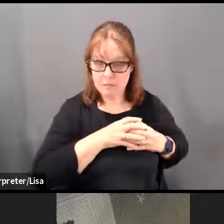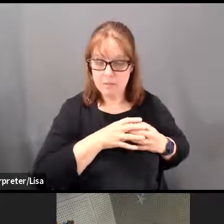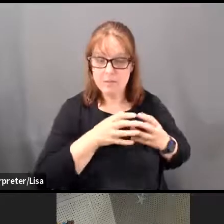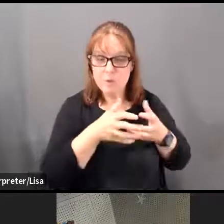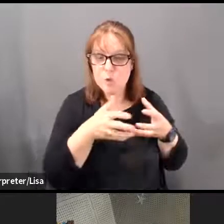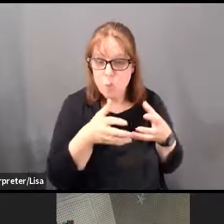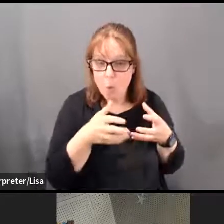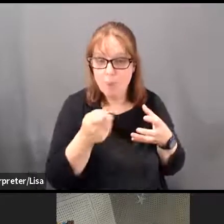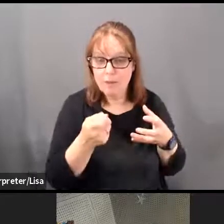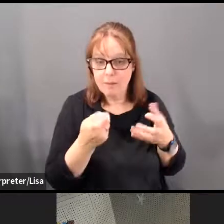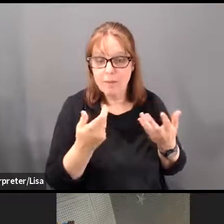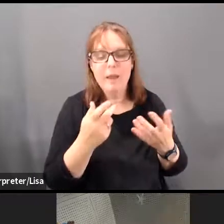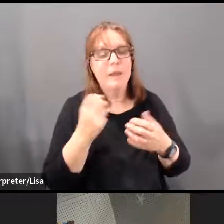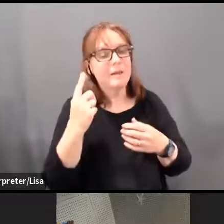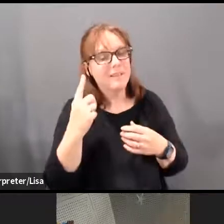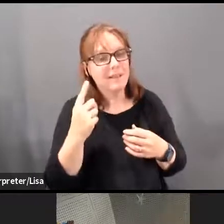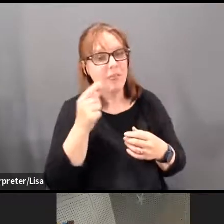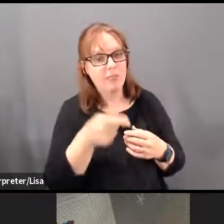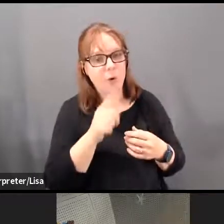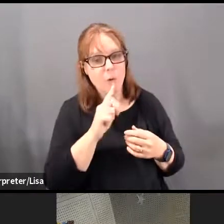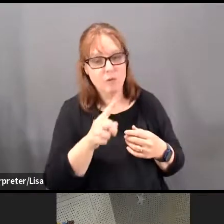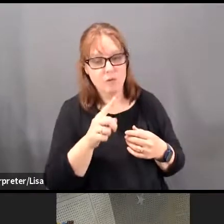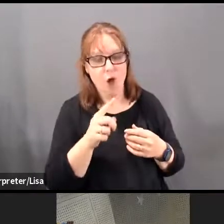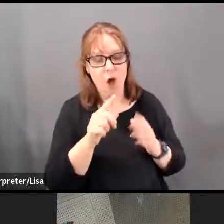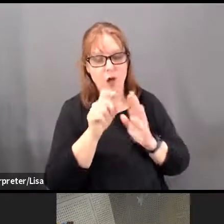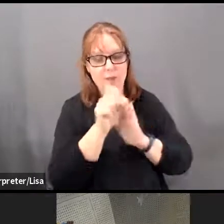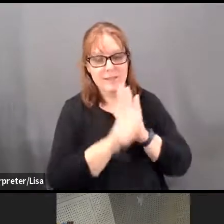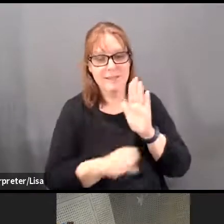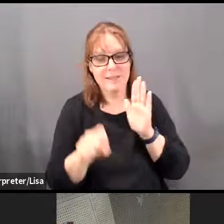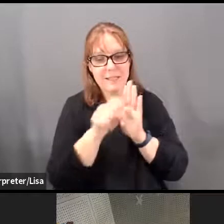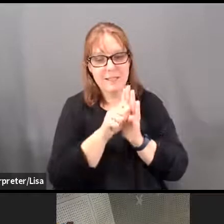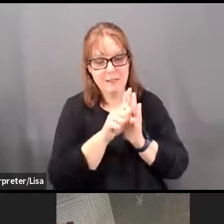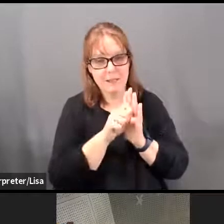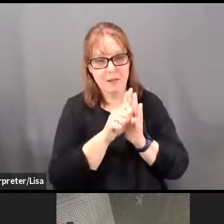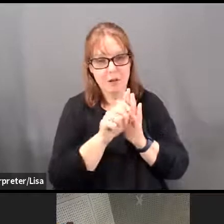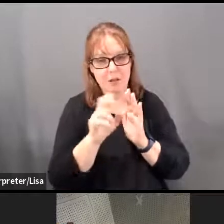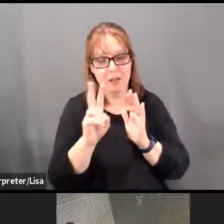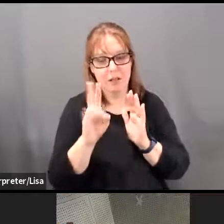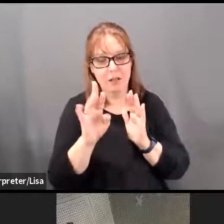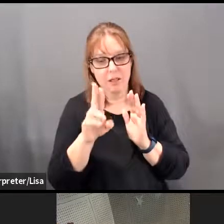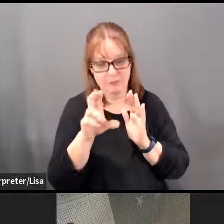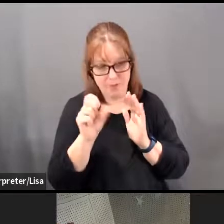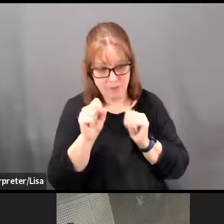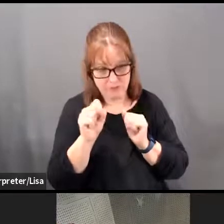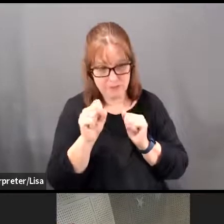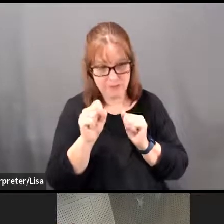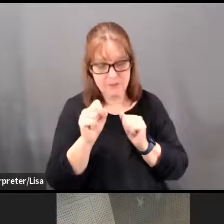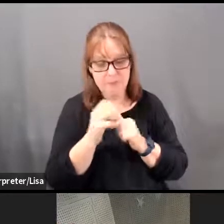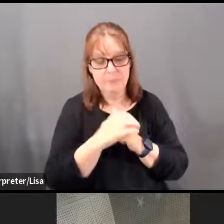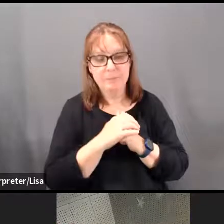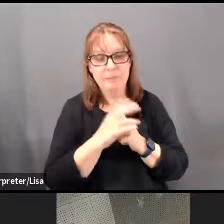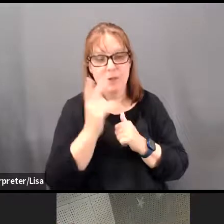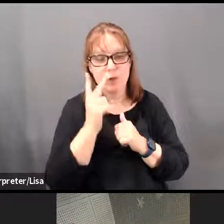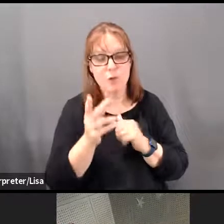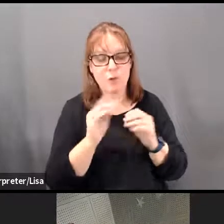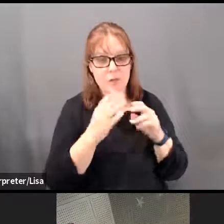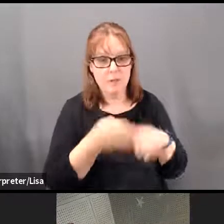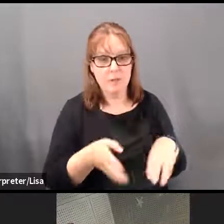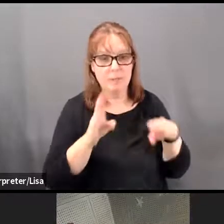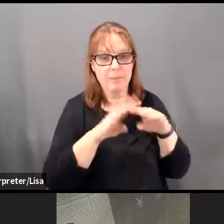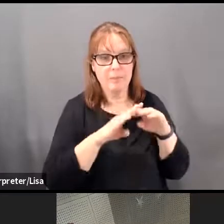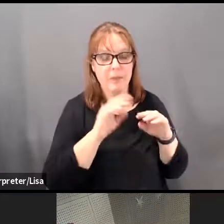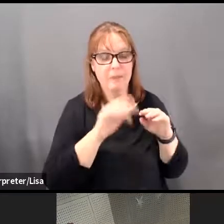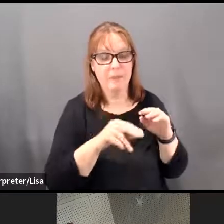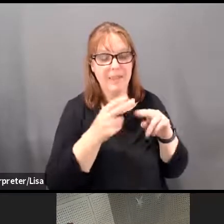those are seasonal viruses that cause that infection. So you tend to see an increase in myocarditis and